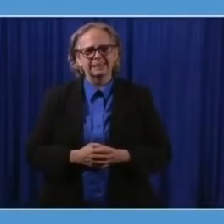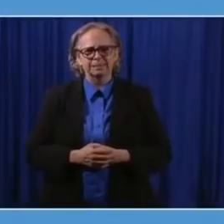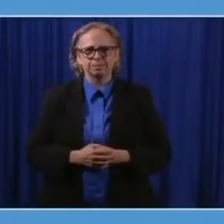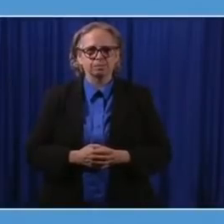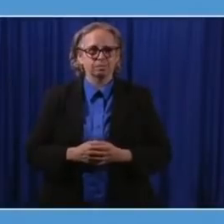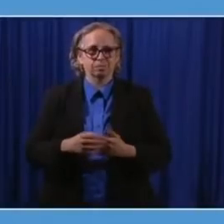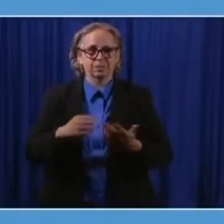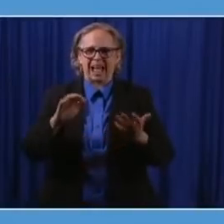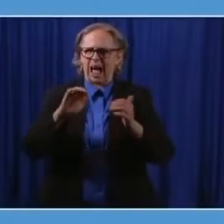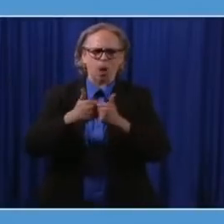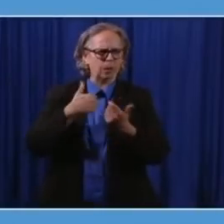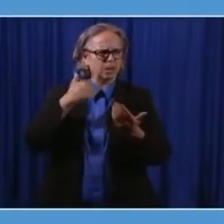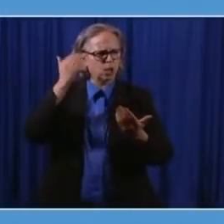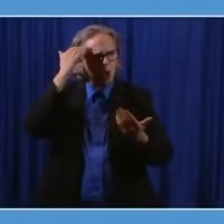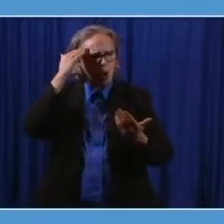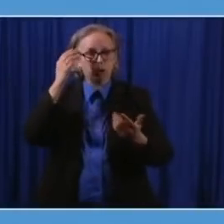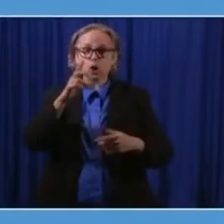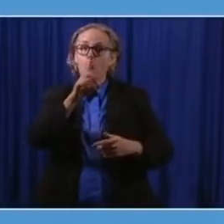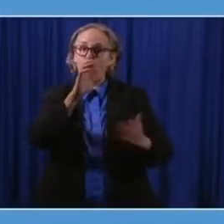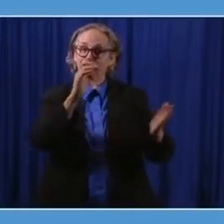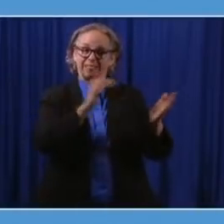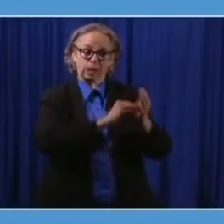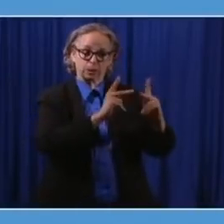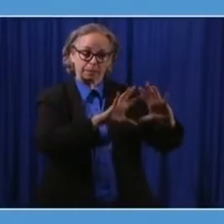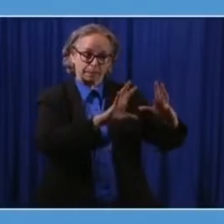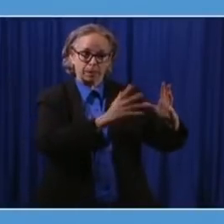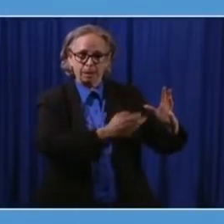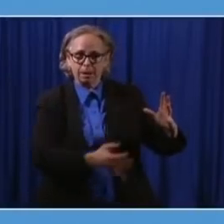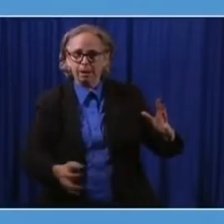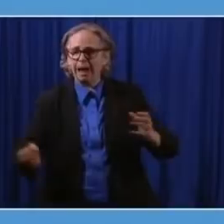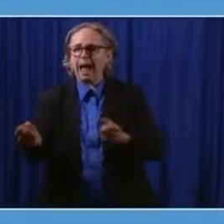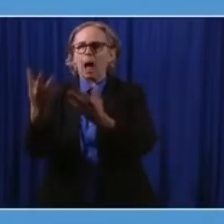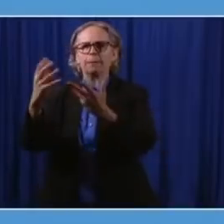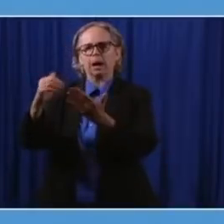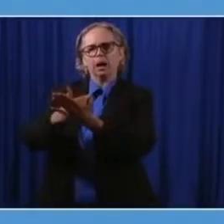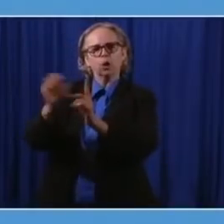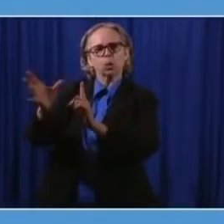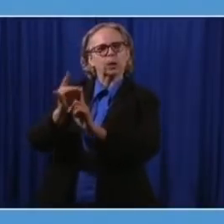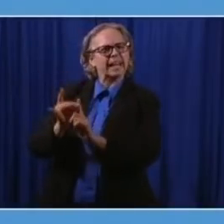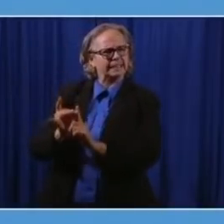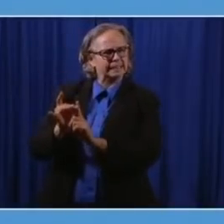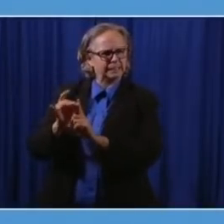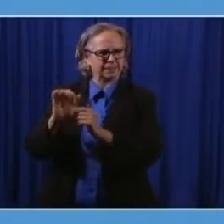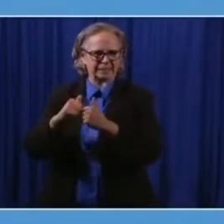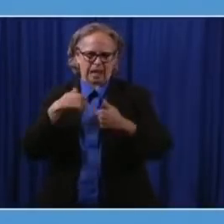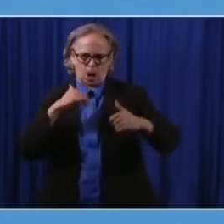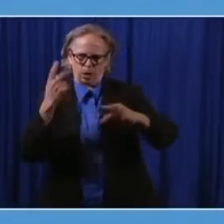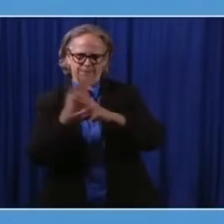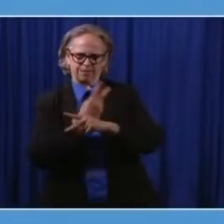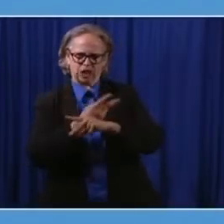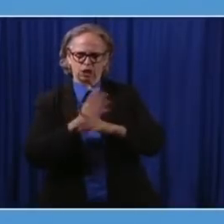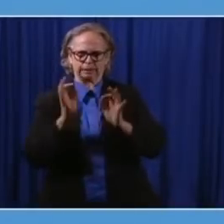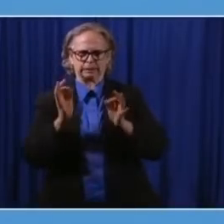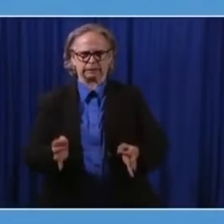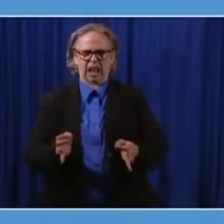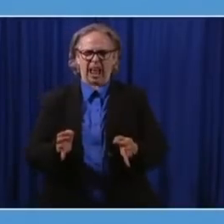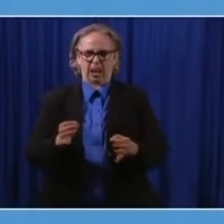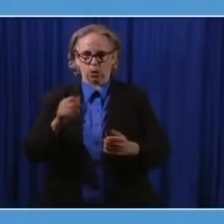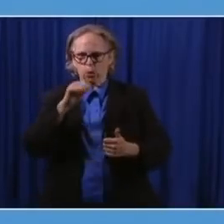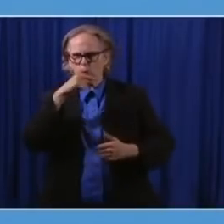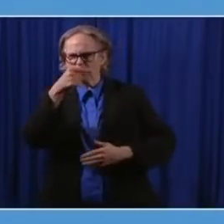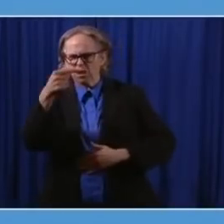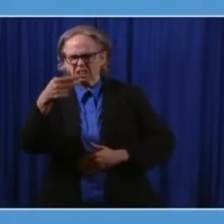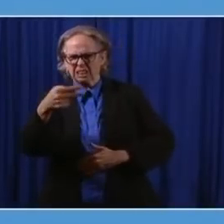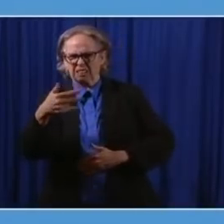100,000. So this is the map we continue to show you. We showed you on Tuesday. This is updated a little bit, but